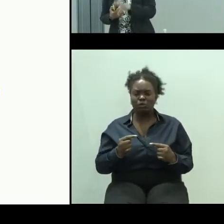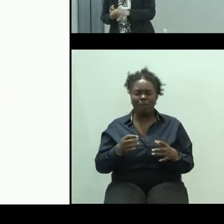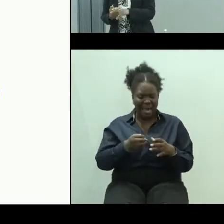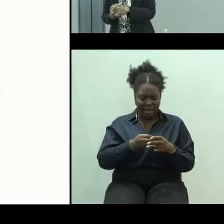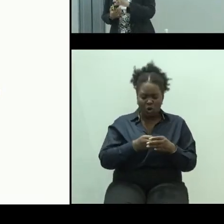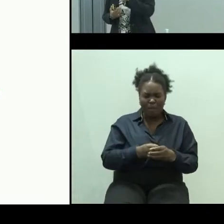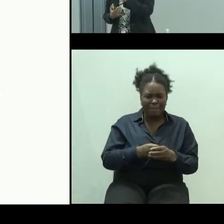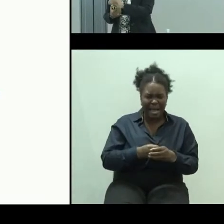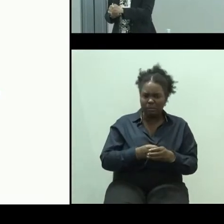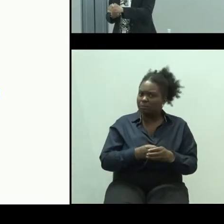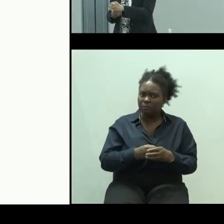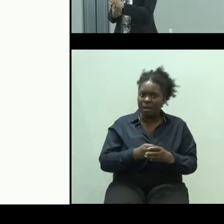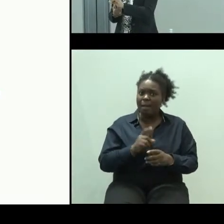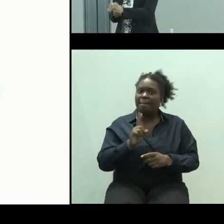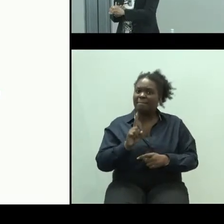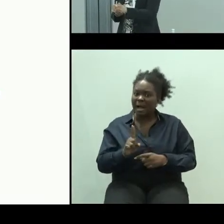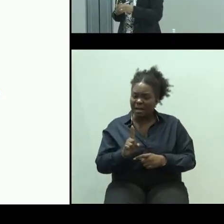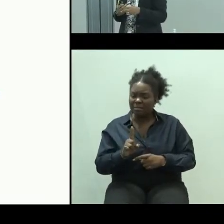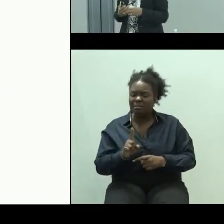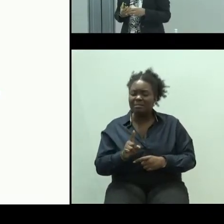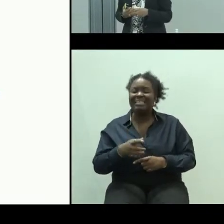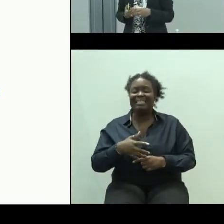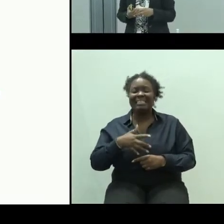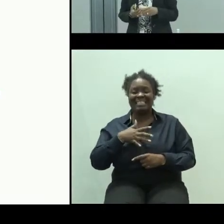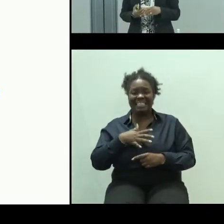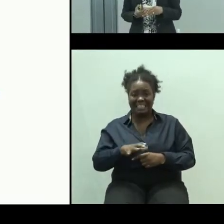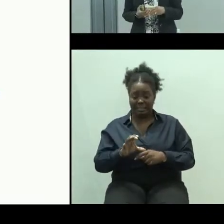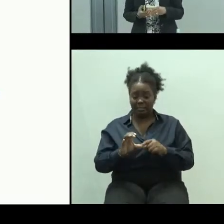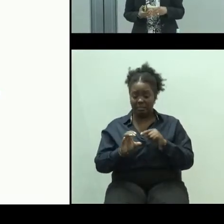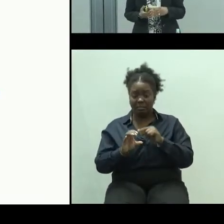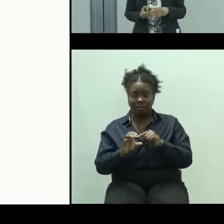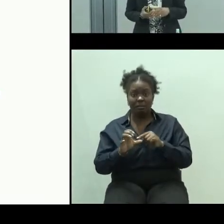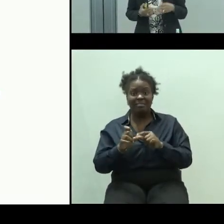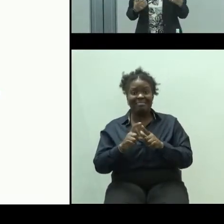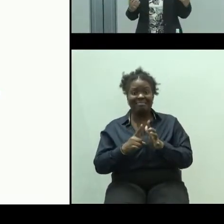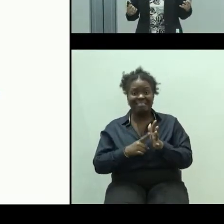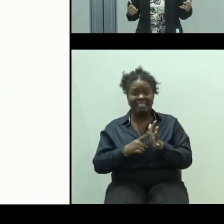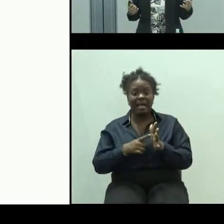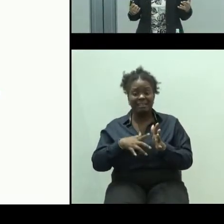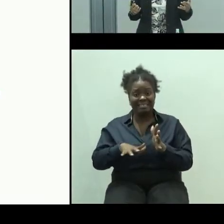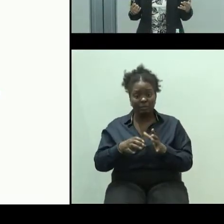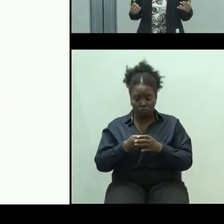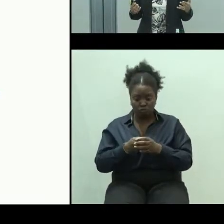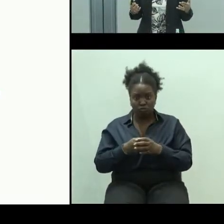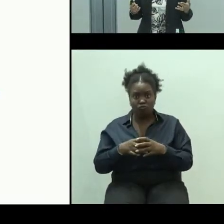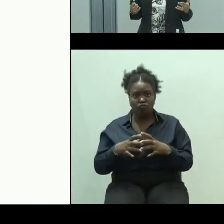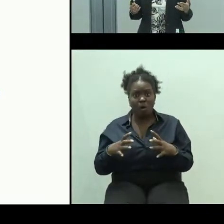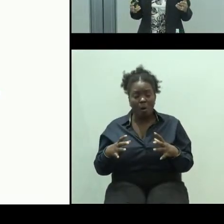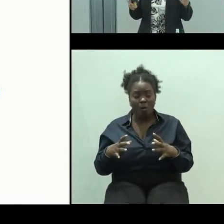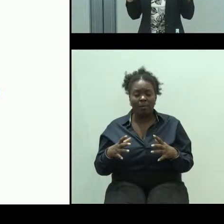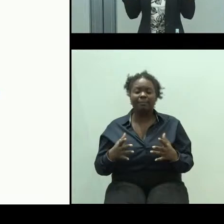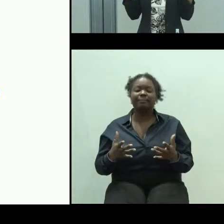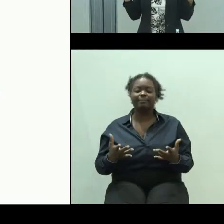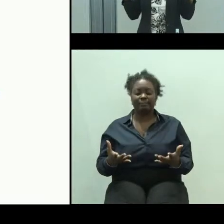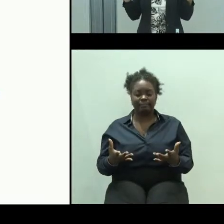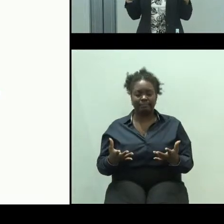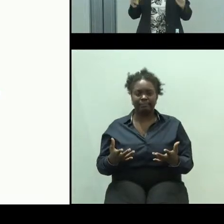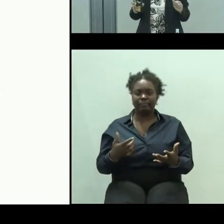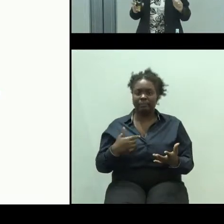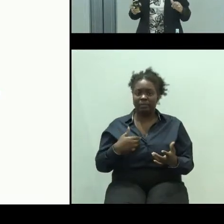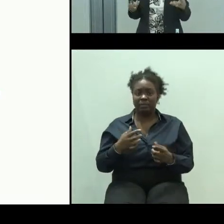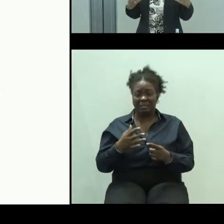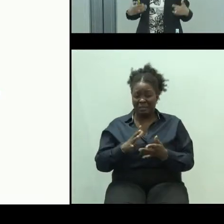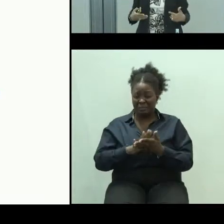but rather it's the desire or the need of the cell itself to grow. In this case, you don't have the choice to simply knock